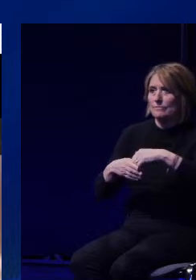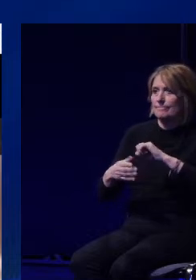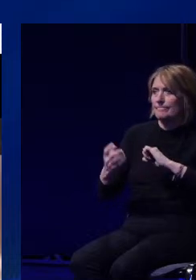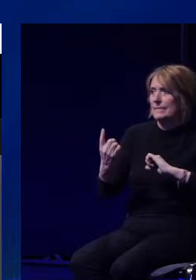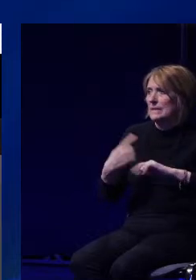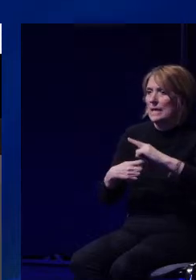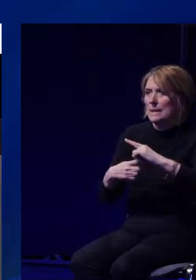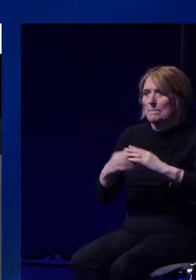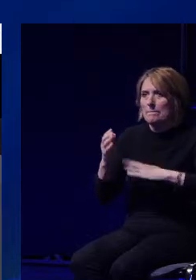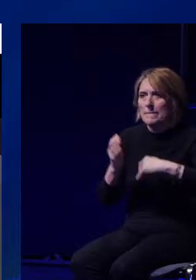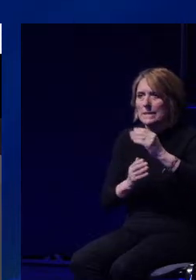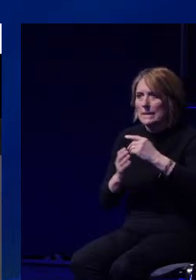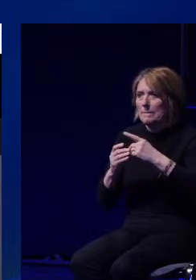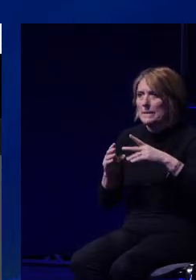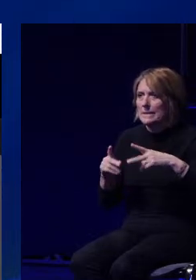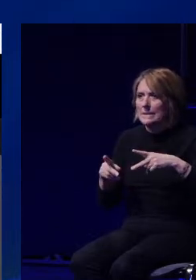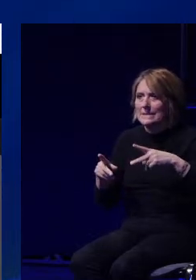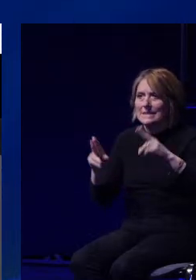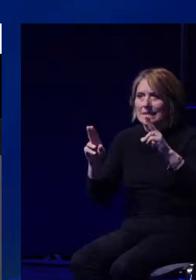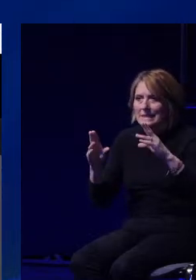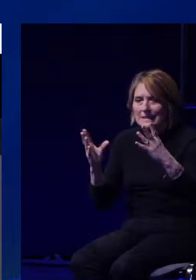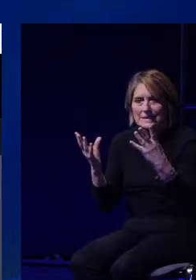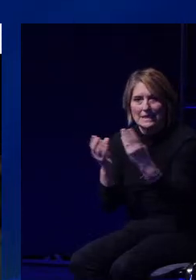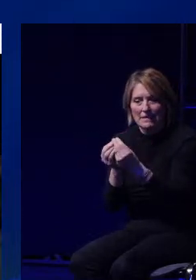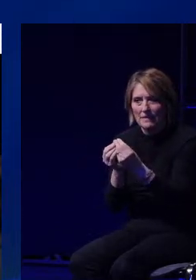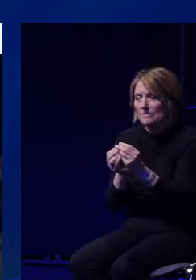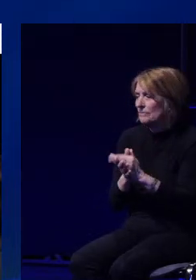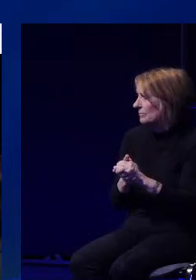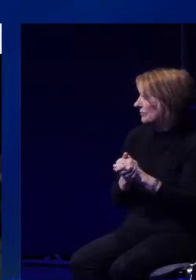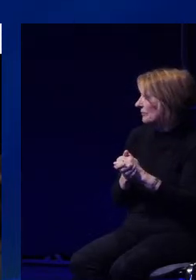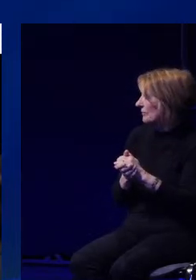scene together. I'm just going to pause, exit out.